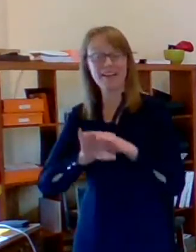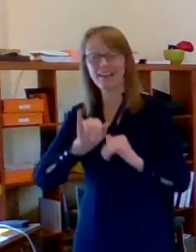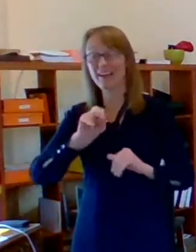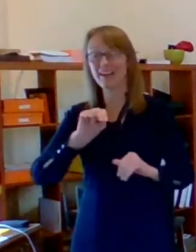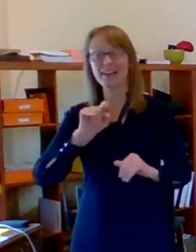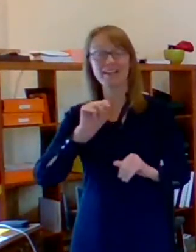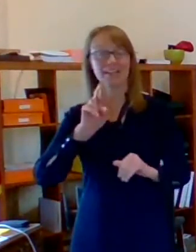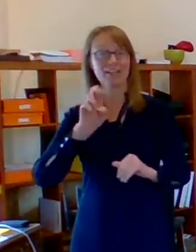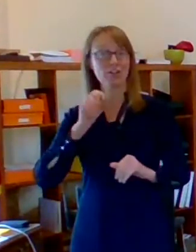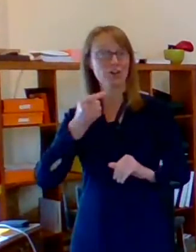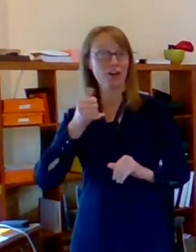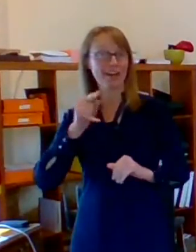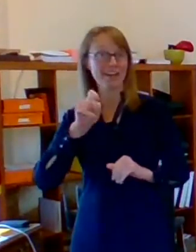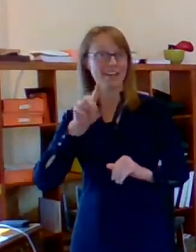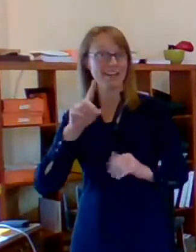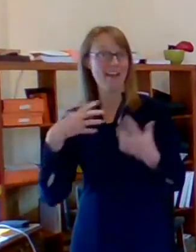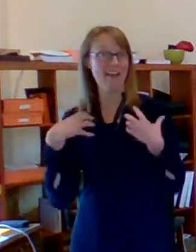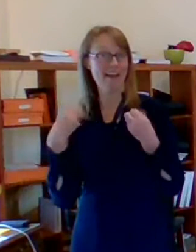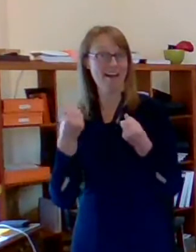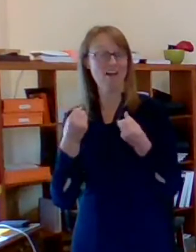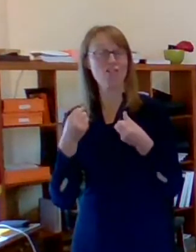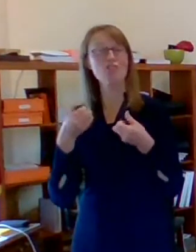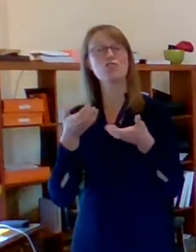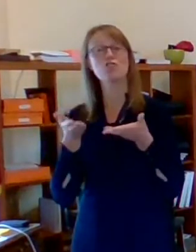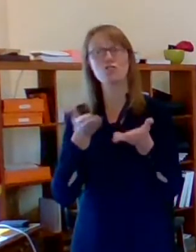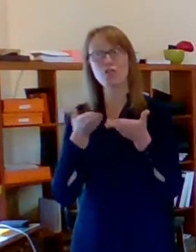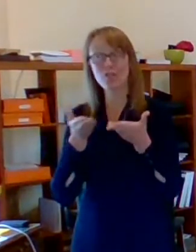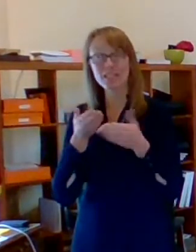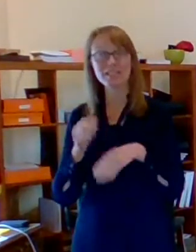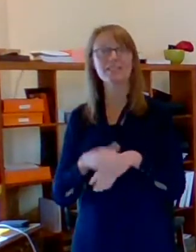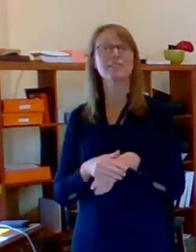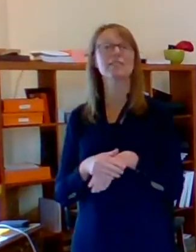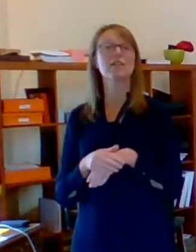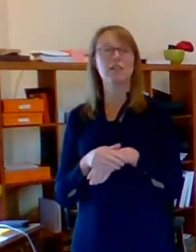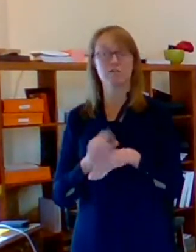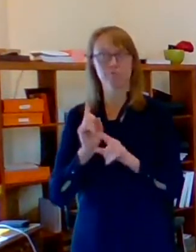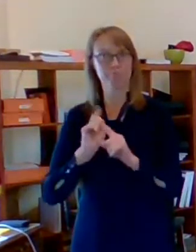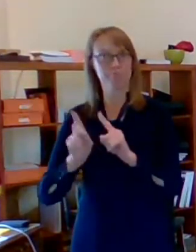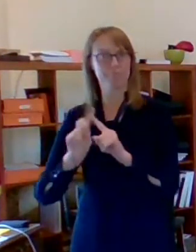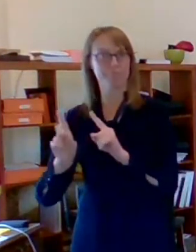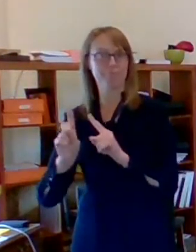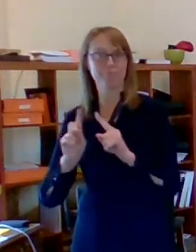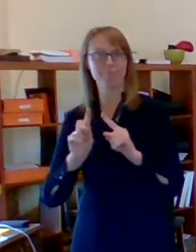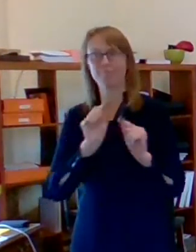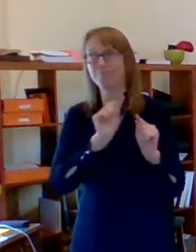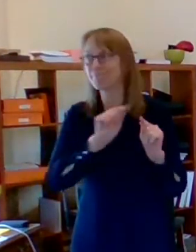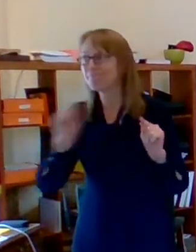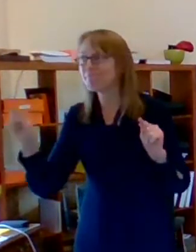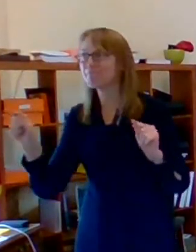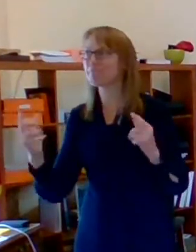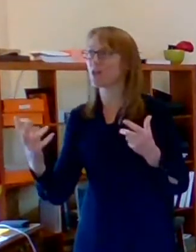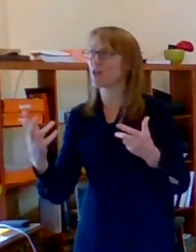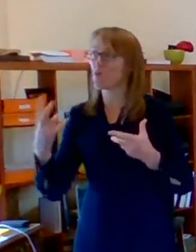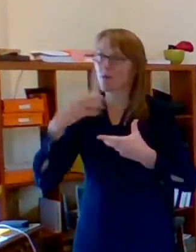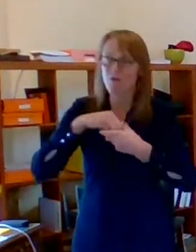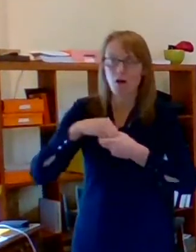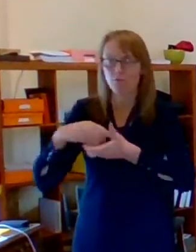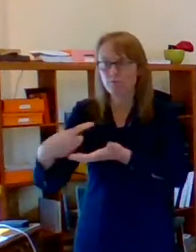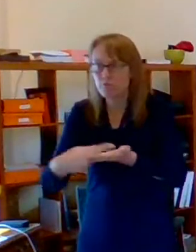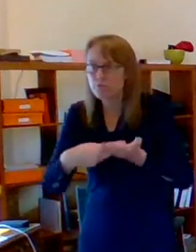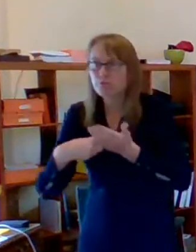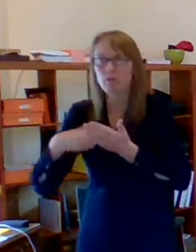one or two of them, but all of those agencies came together to give public input and to help develop those